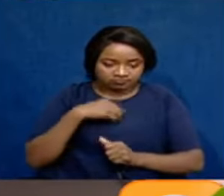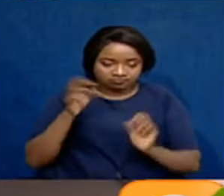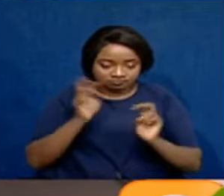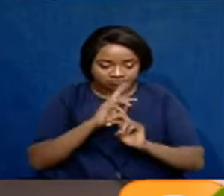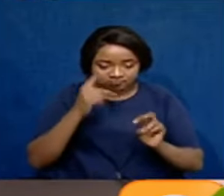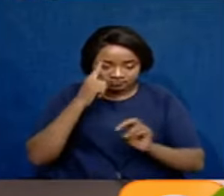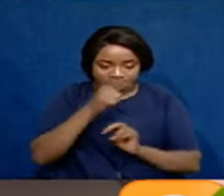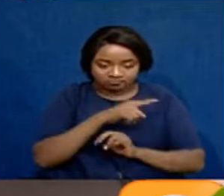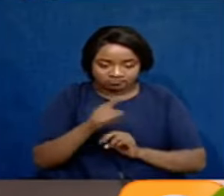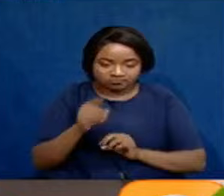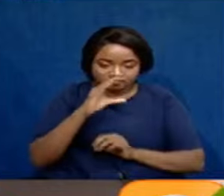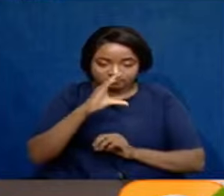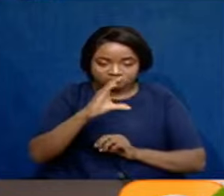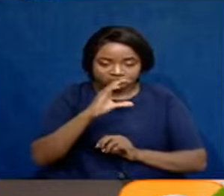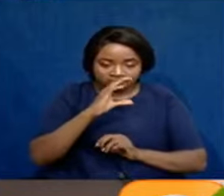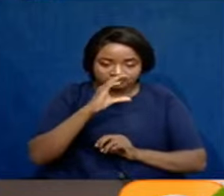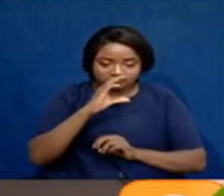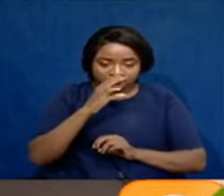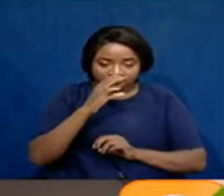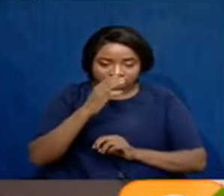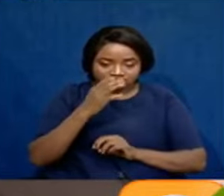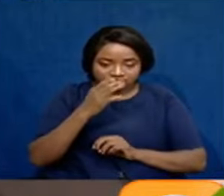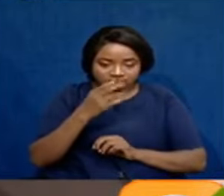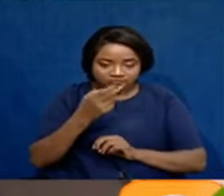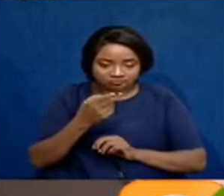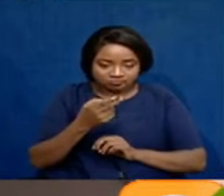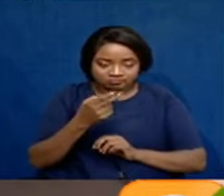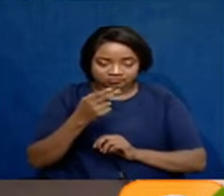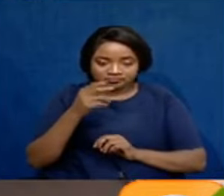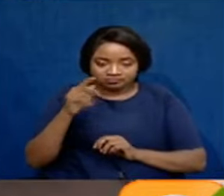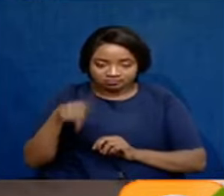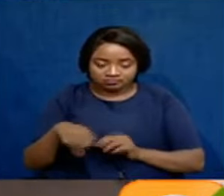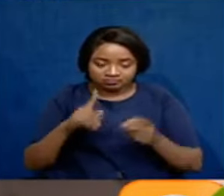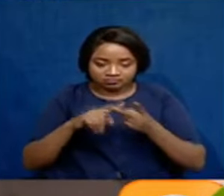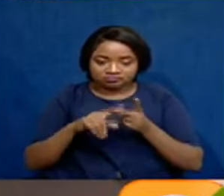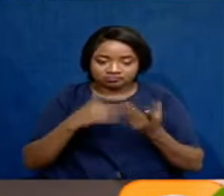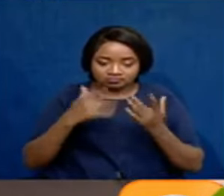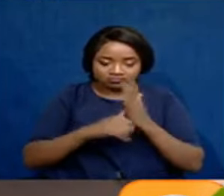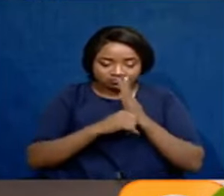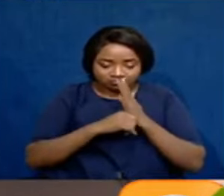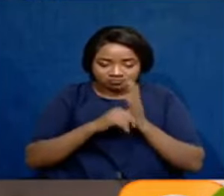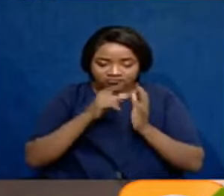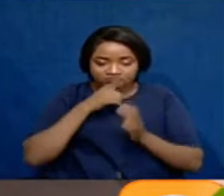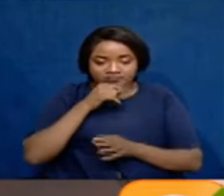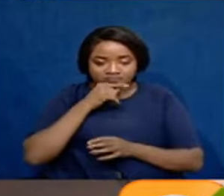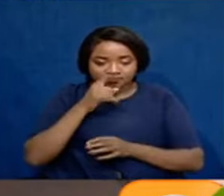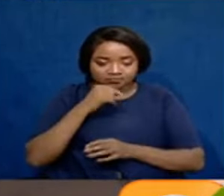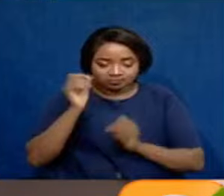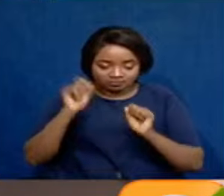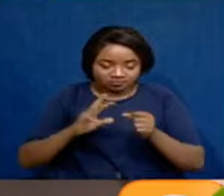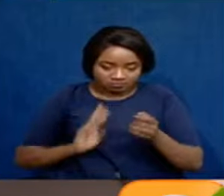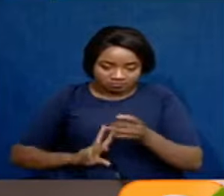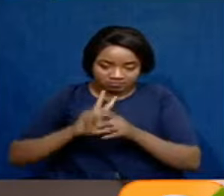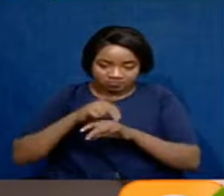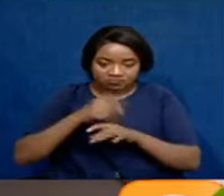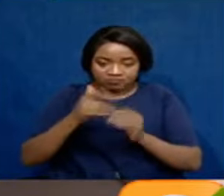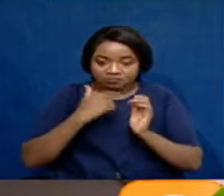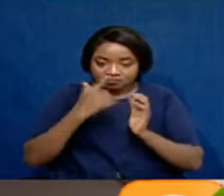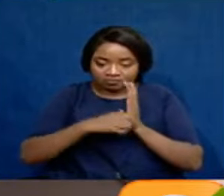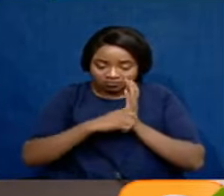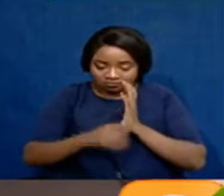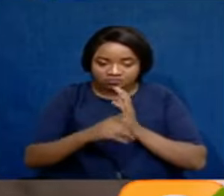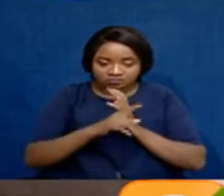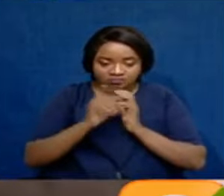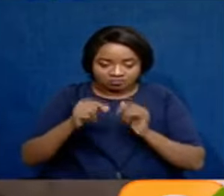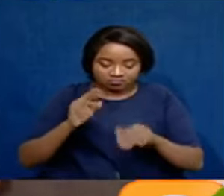the community heads or stakeholders or what we call the celebrities, the community, the men who can stand up and speak on behalf of